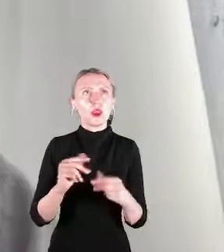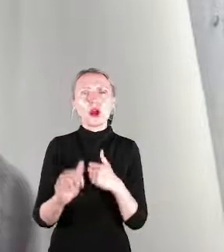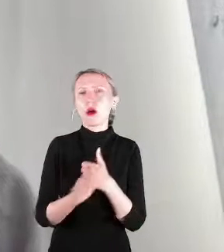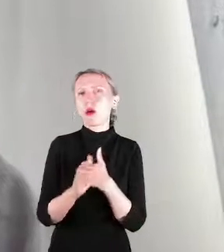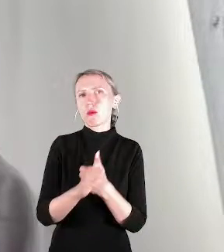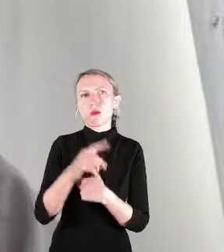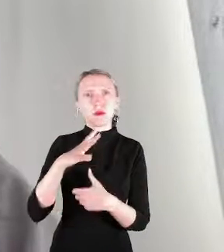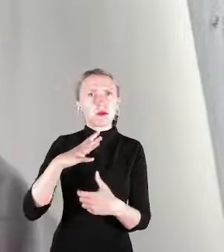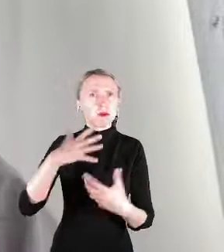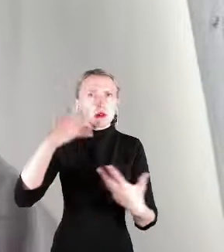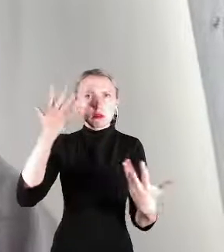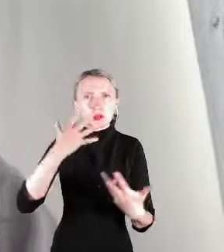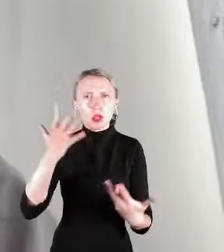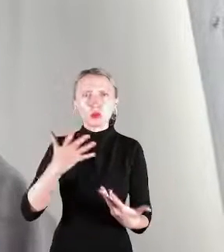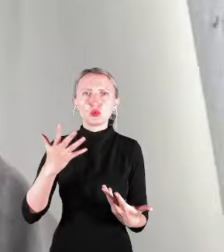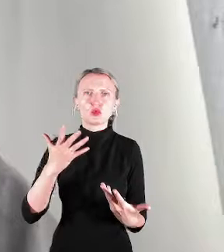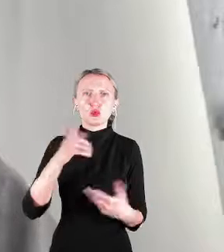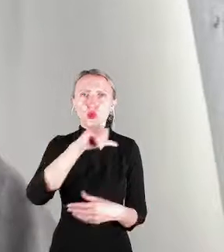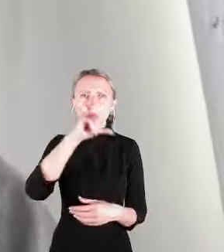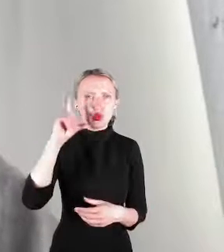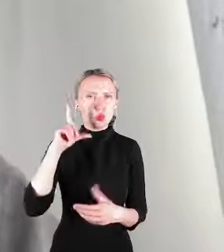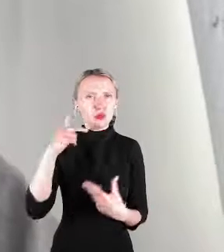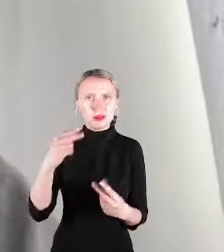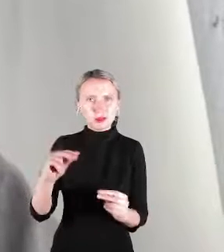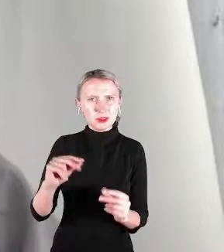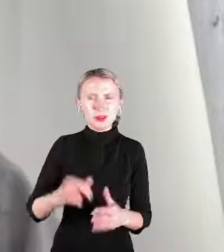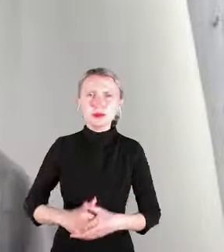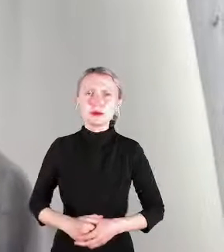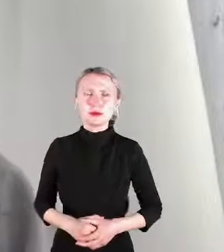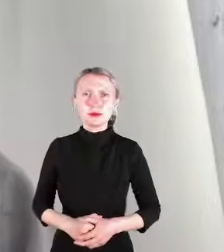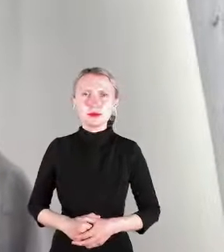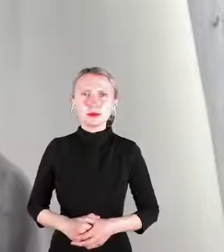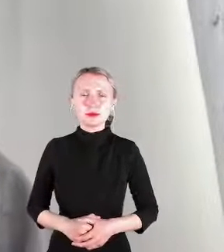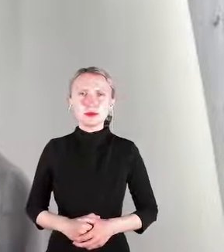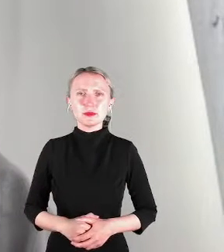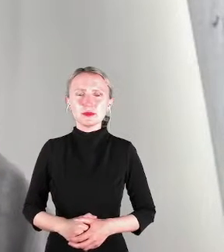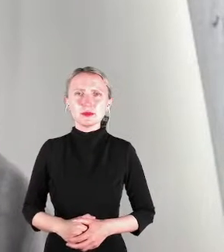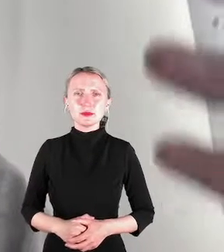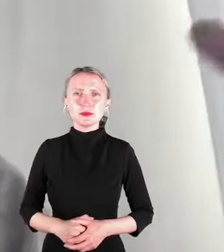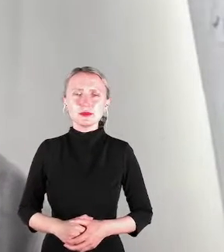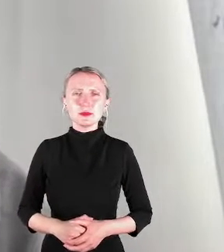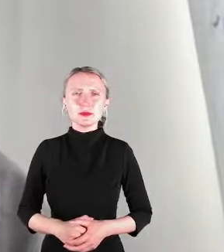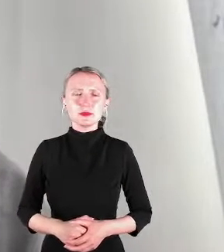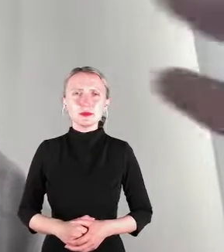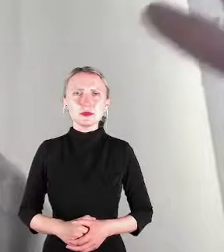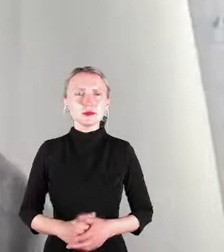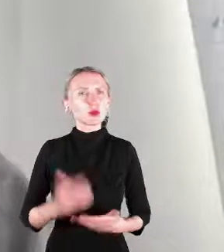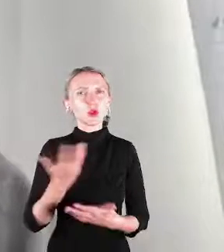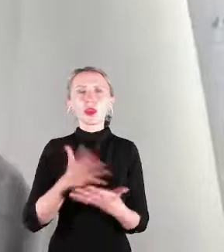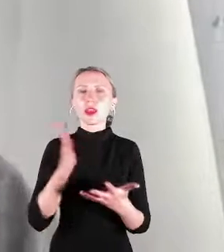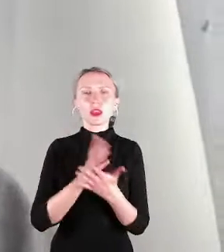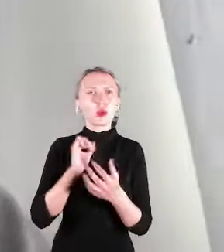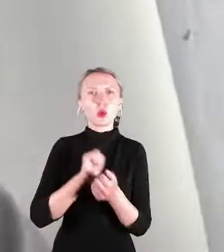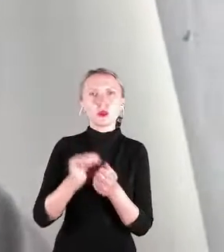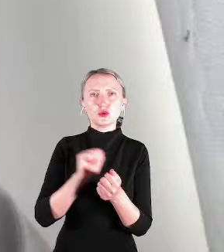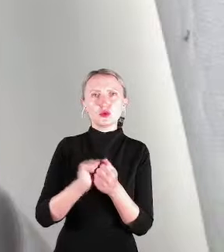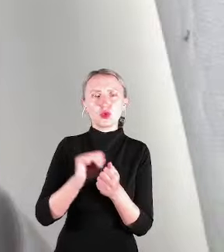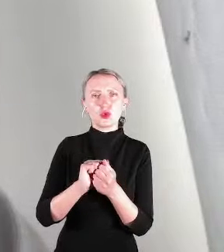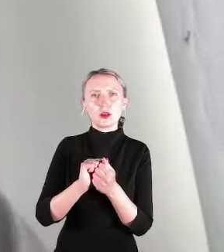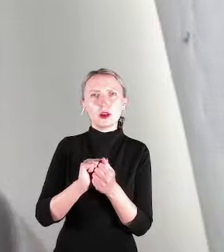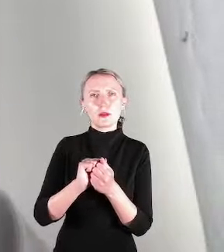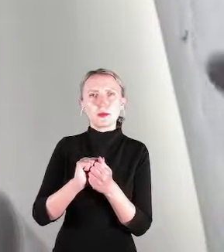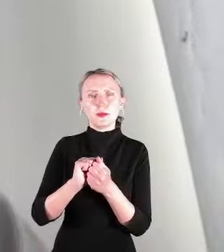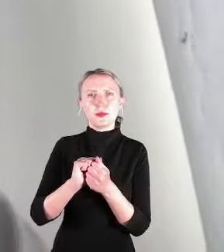workers' housing that were demolished, but everything from a fabulous several hundred years